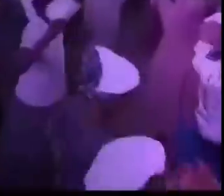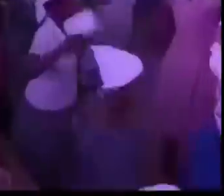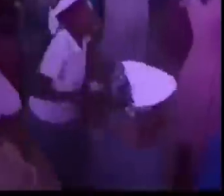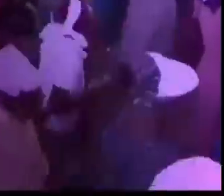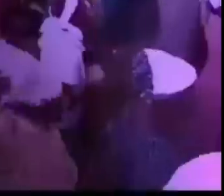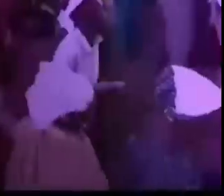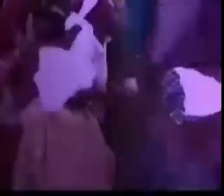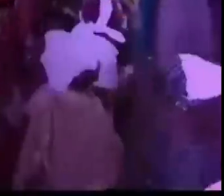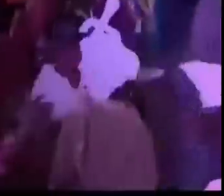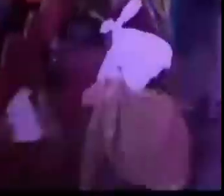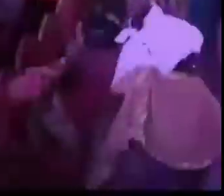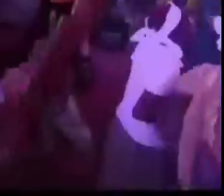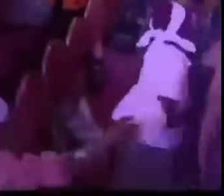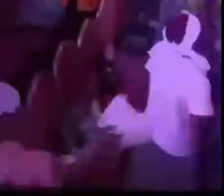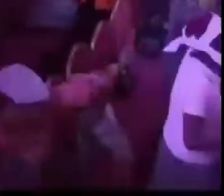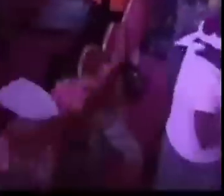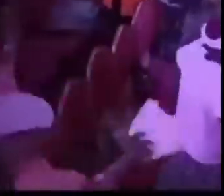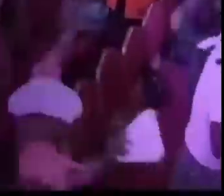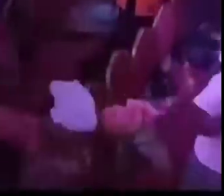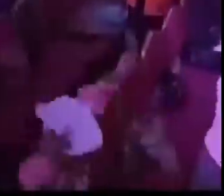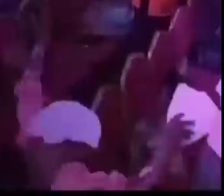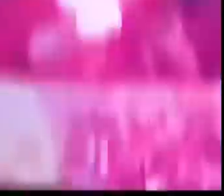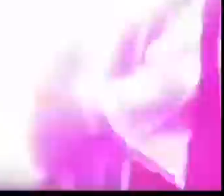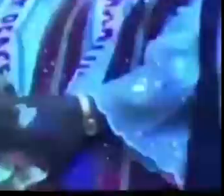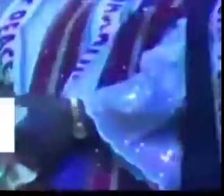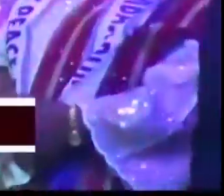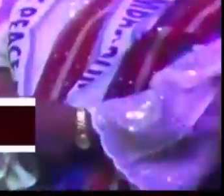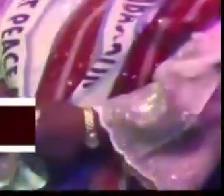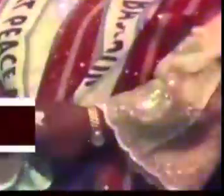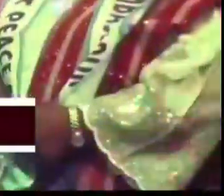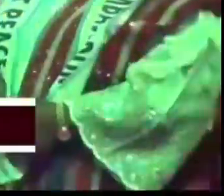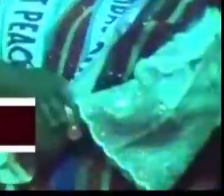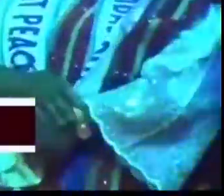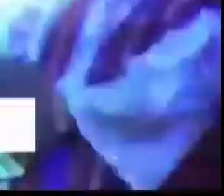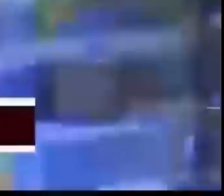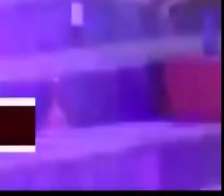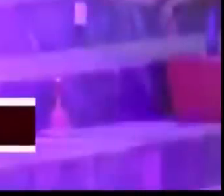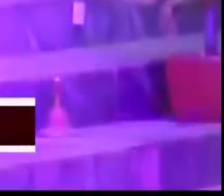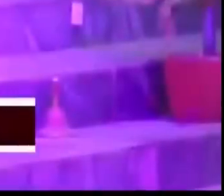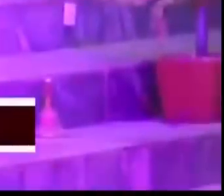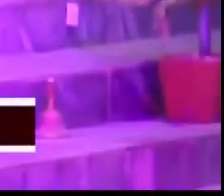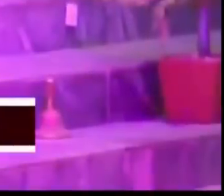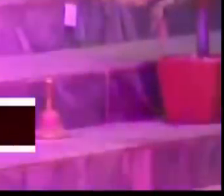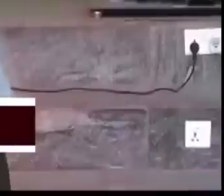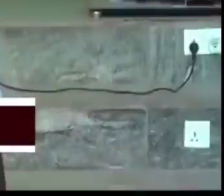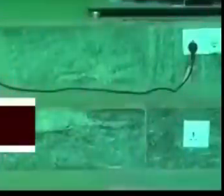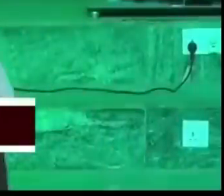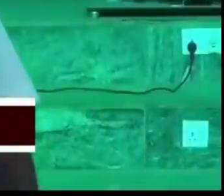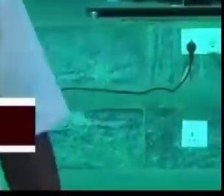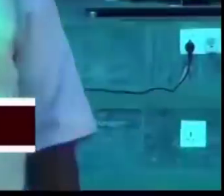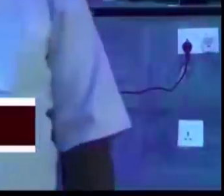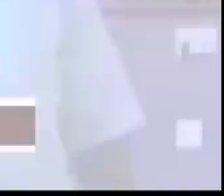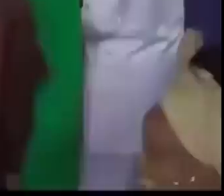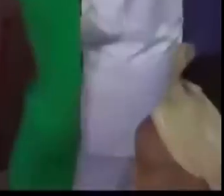The wall of Jericho must fall. Oh, the Jericho, what the wall will end. Olu tun tawo baba se bi oba. His Eminence Apostle Dr. SMO